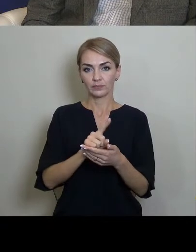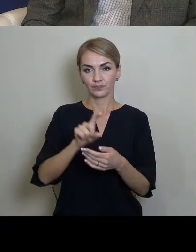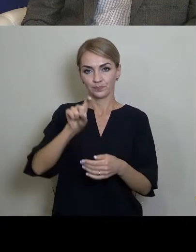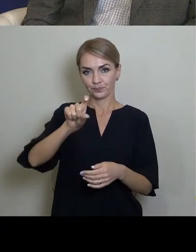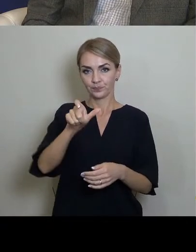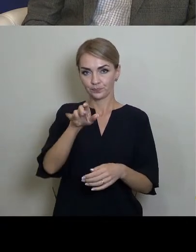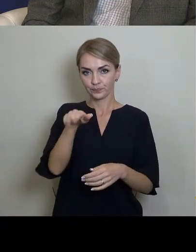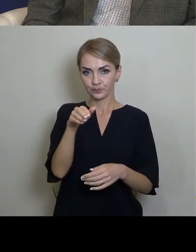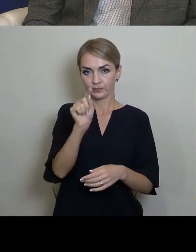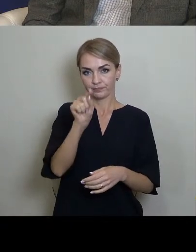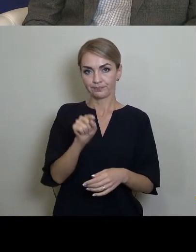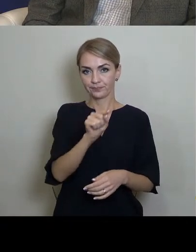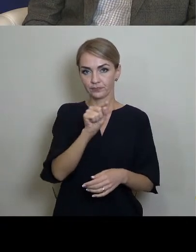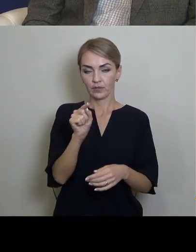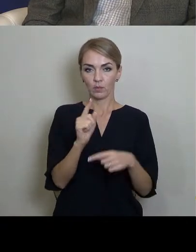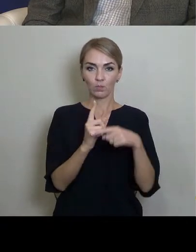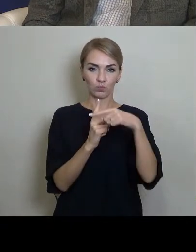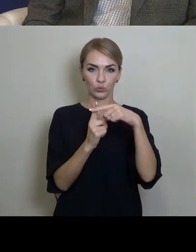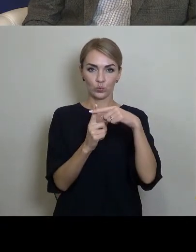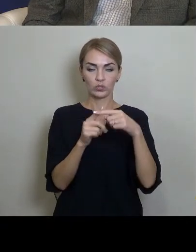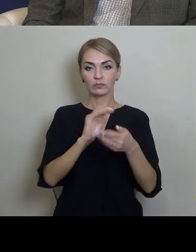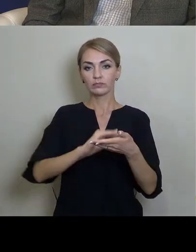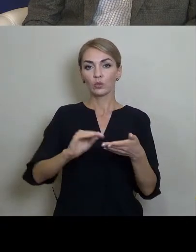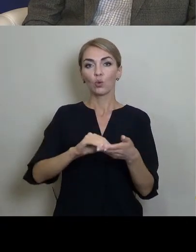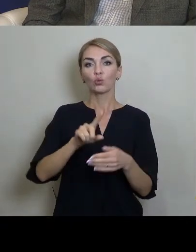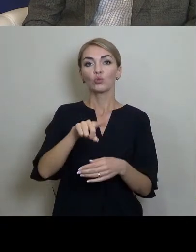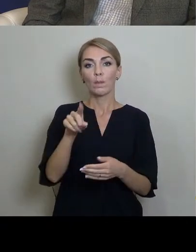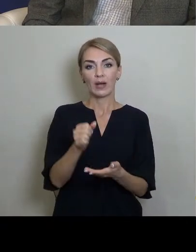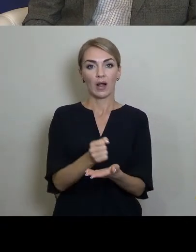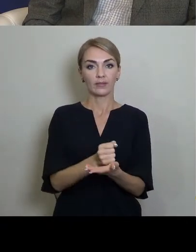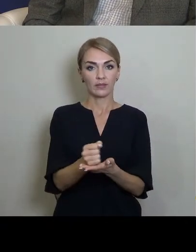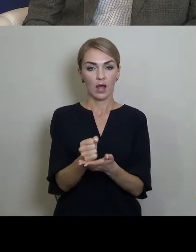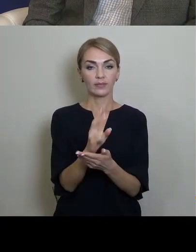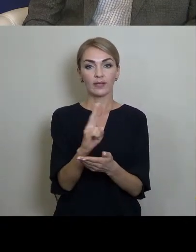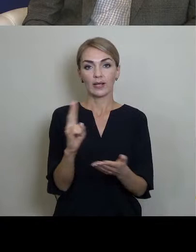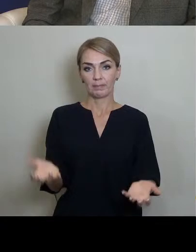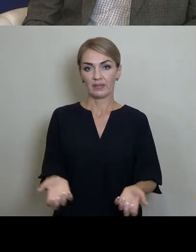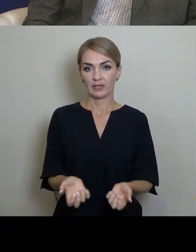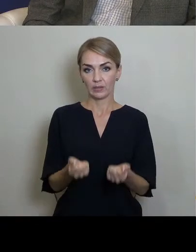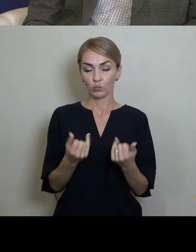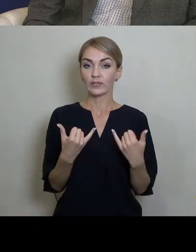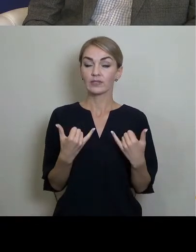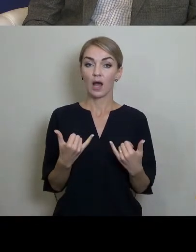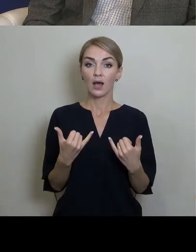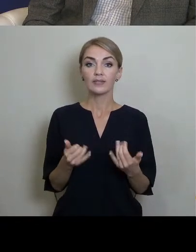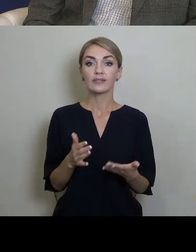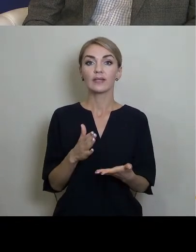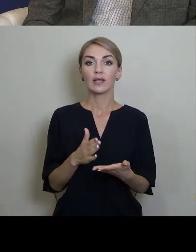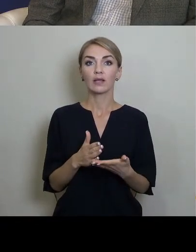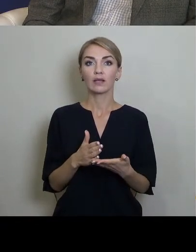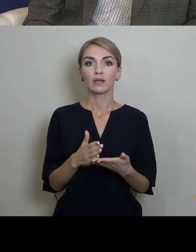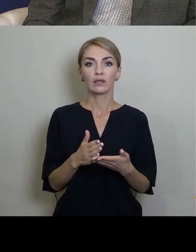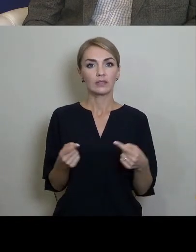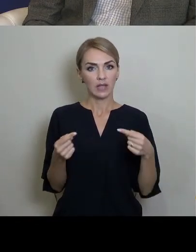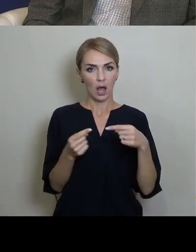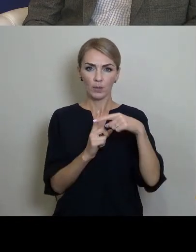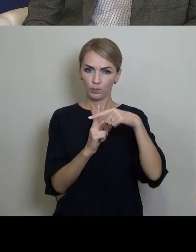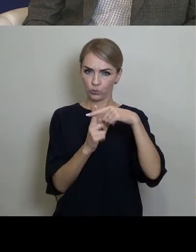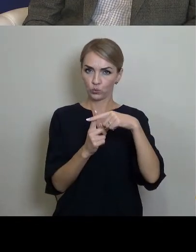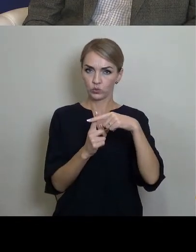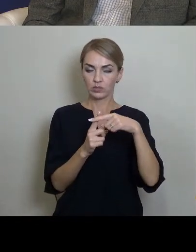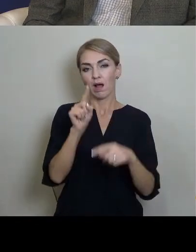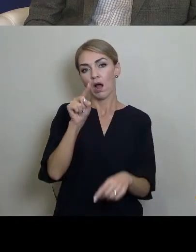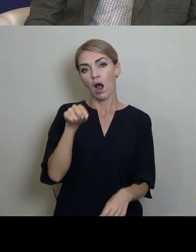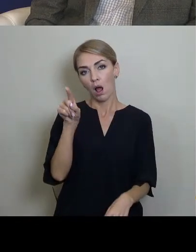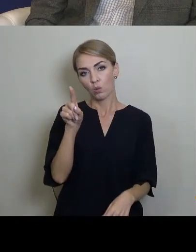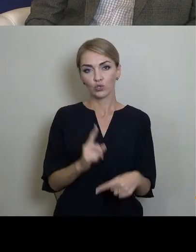elector has to put the sign plus in the empty box and to write the number of the candidate which is supported by